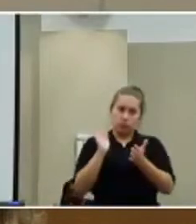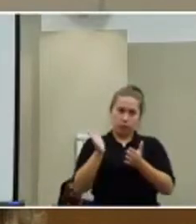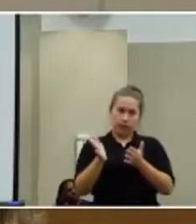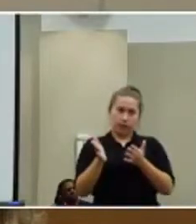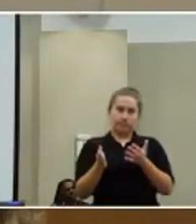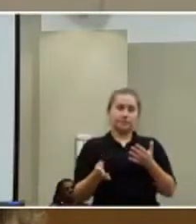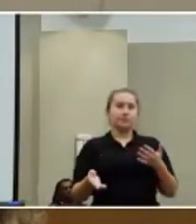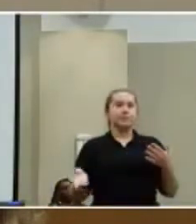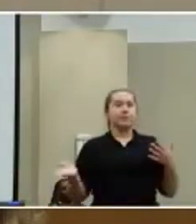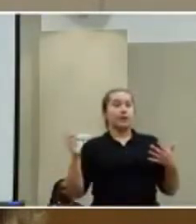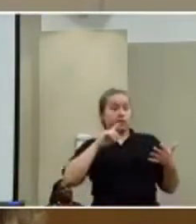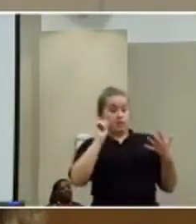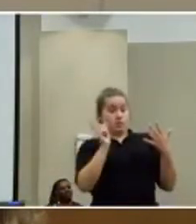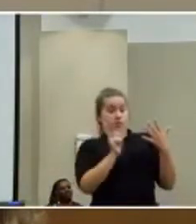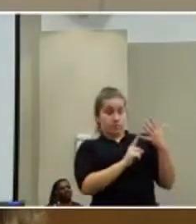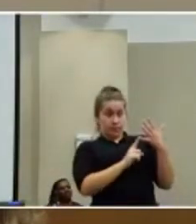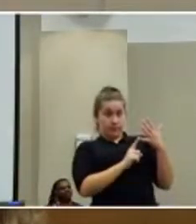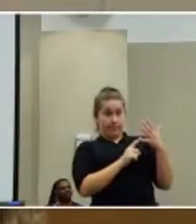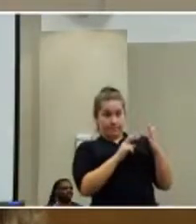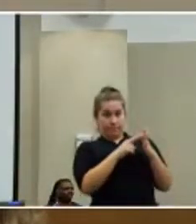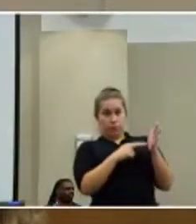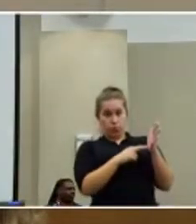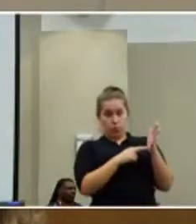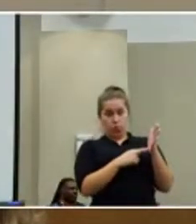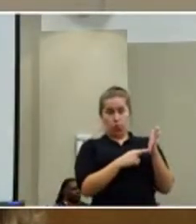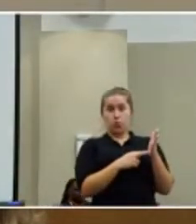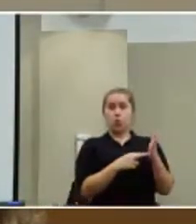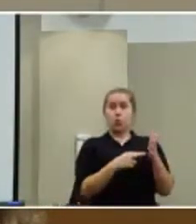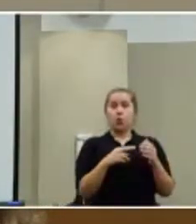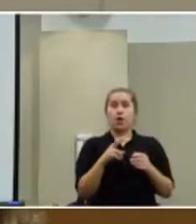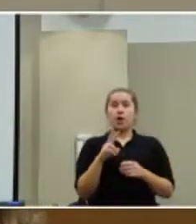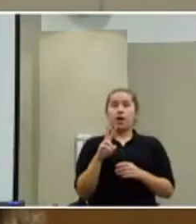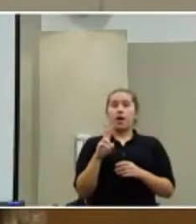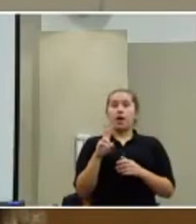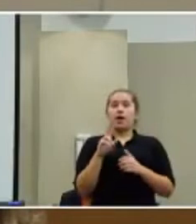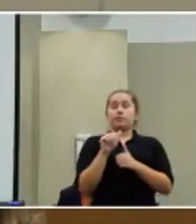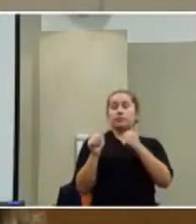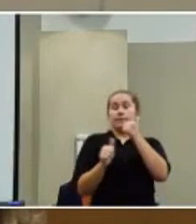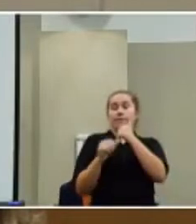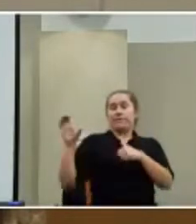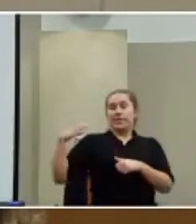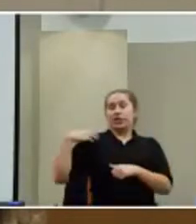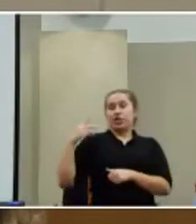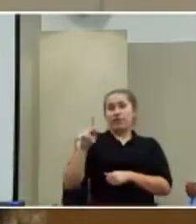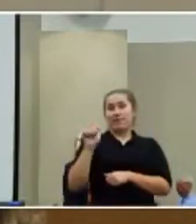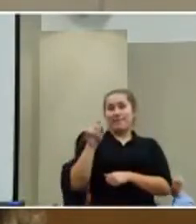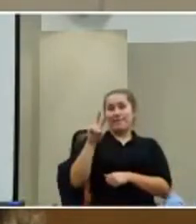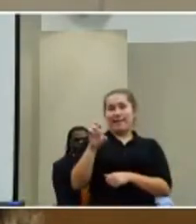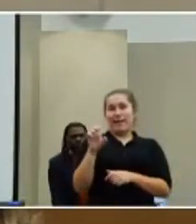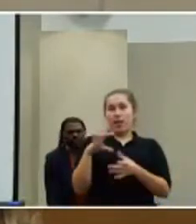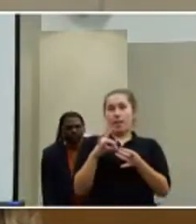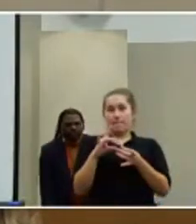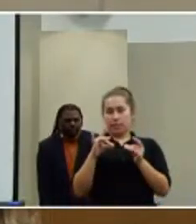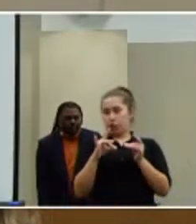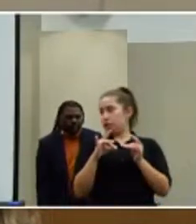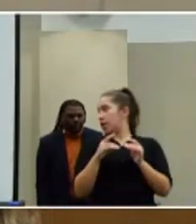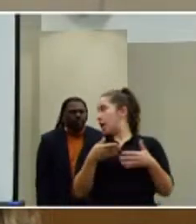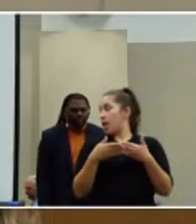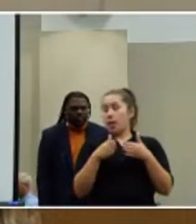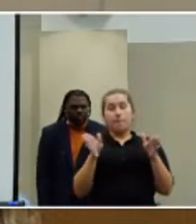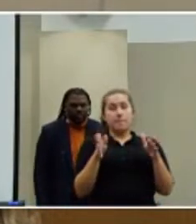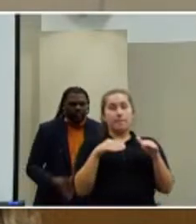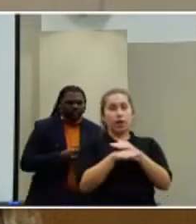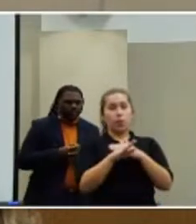There's a 5th rule that Vice Chair Kale alluded to, the public rights-of-way